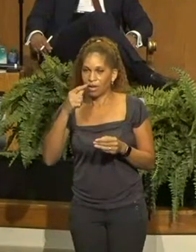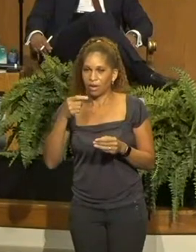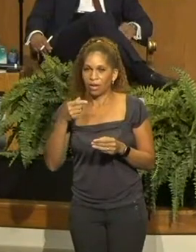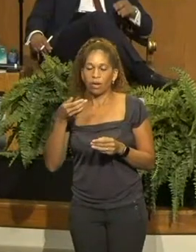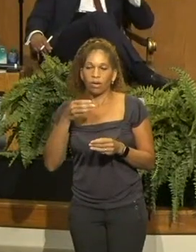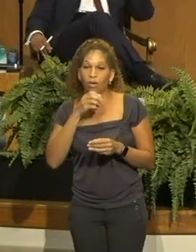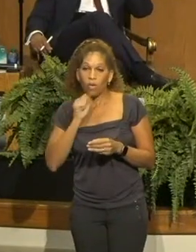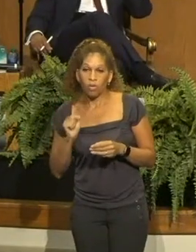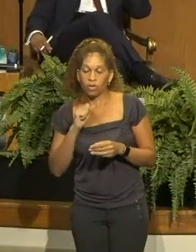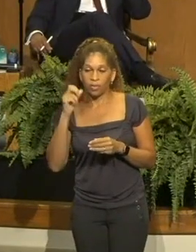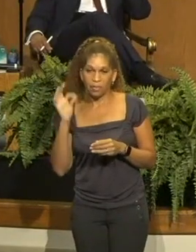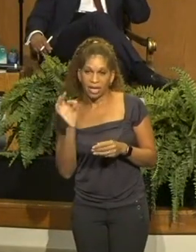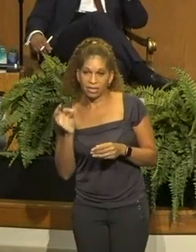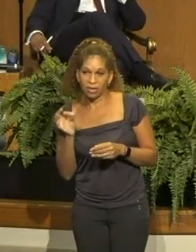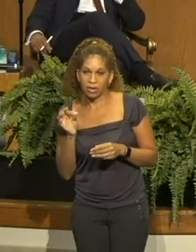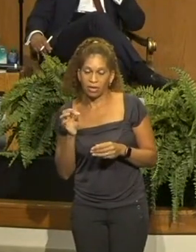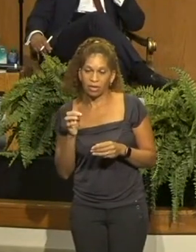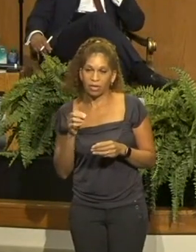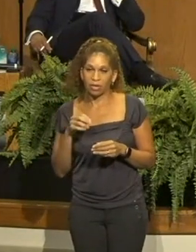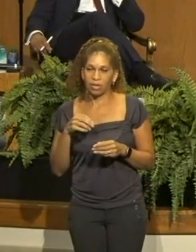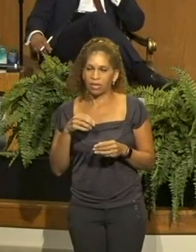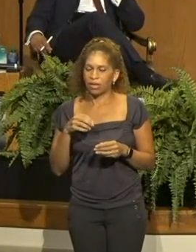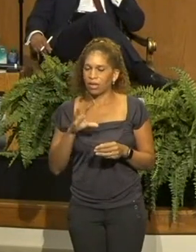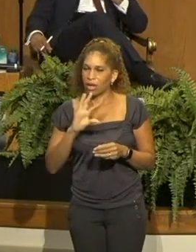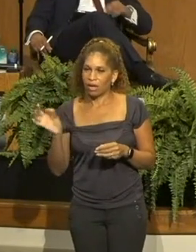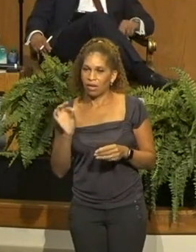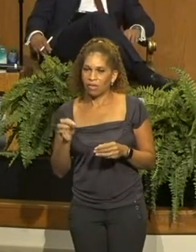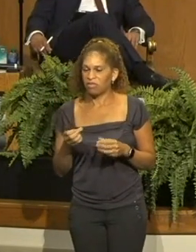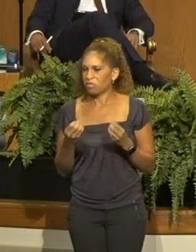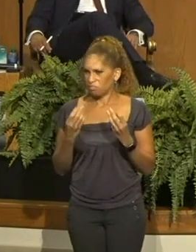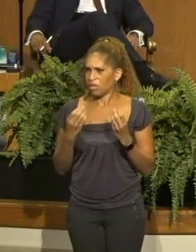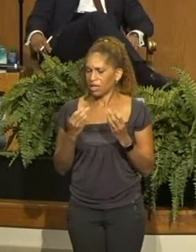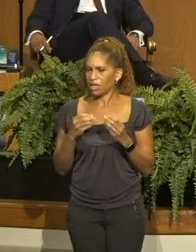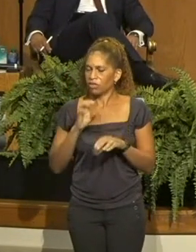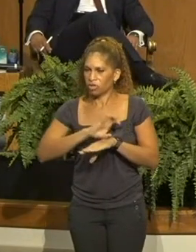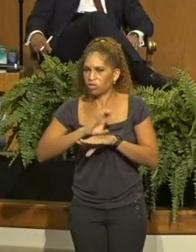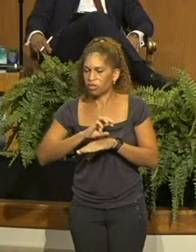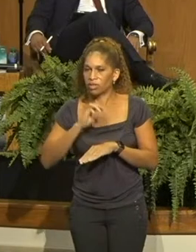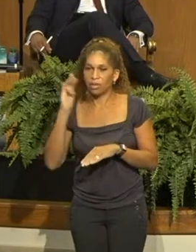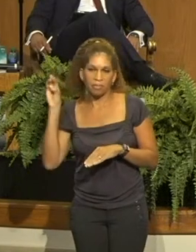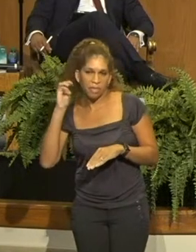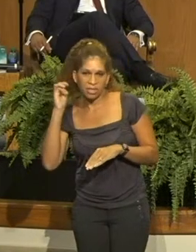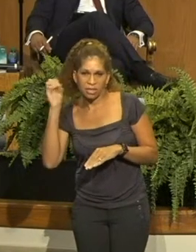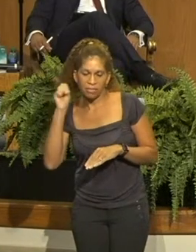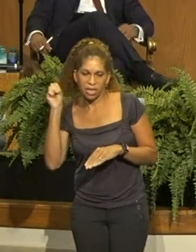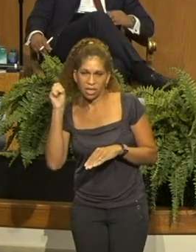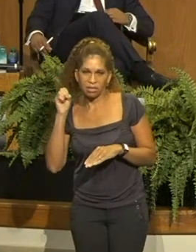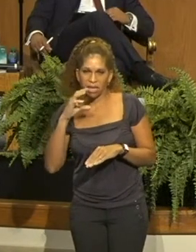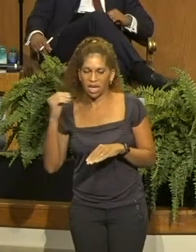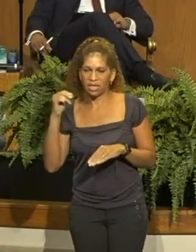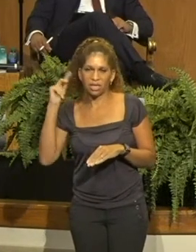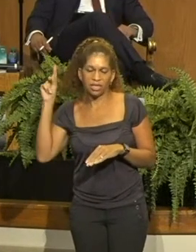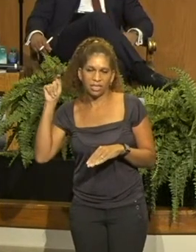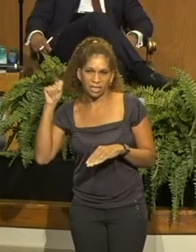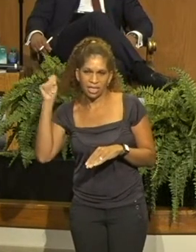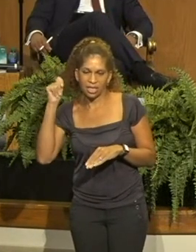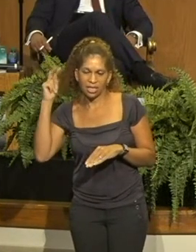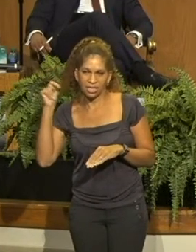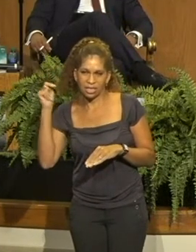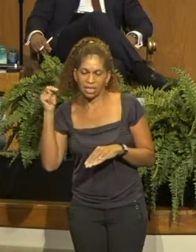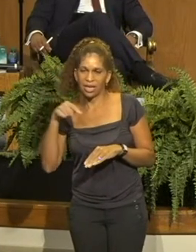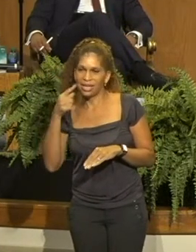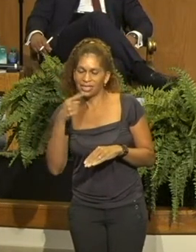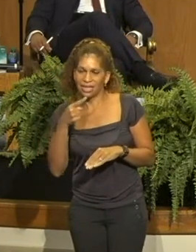pastor of many churches in this society, Mississippi Boulevard in Tennessee, one of them, and said that